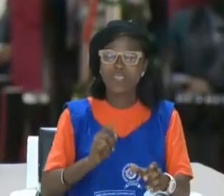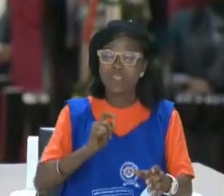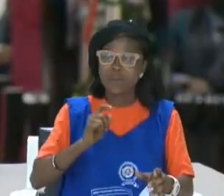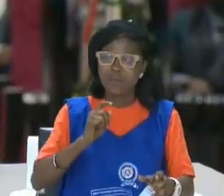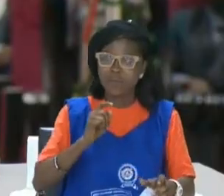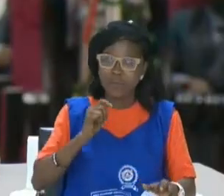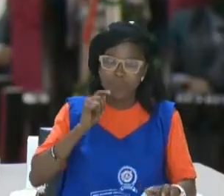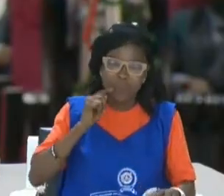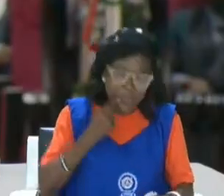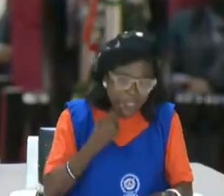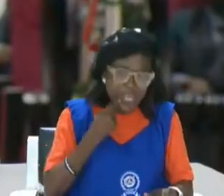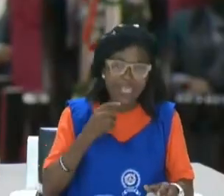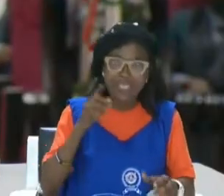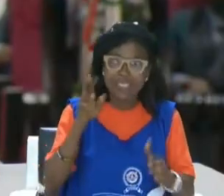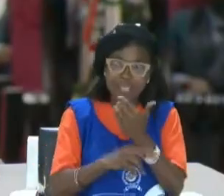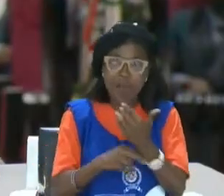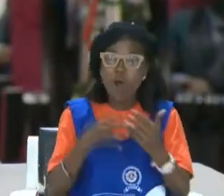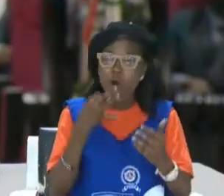of laziness,